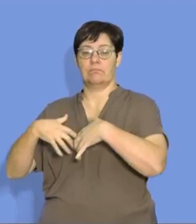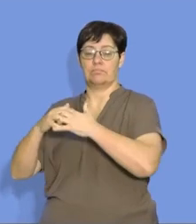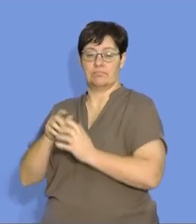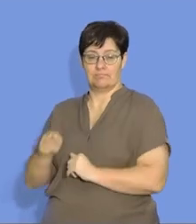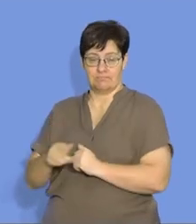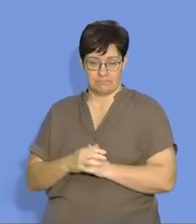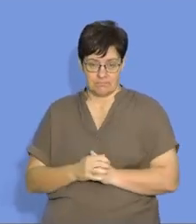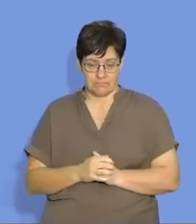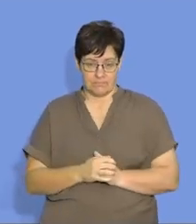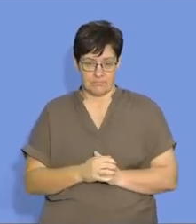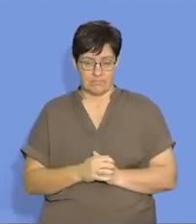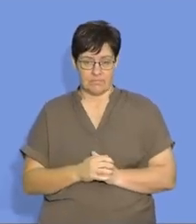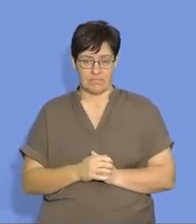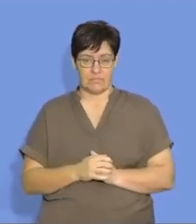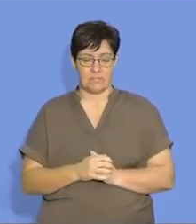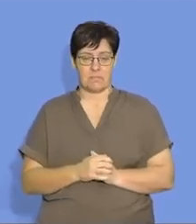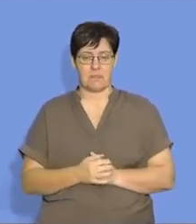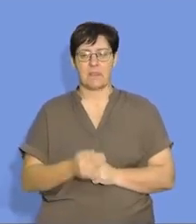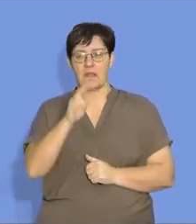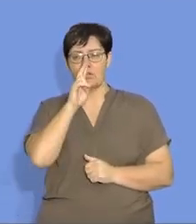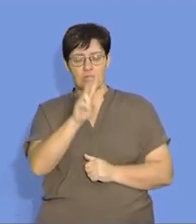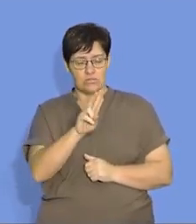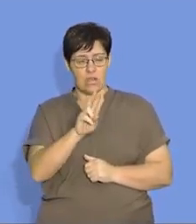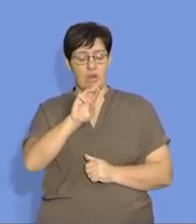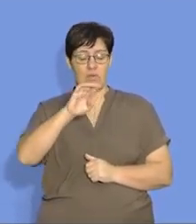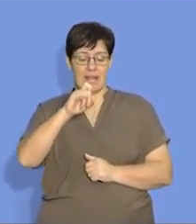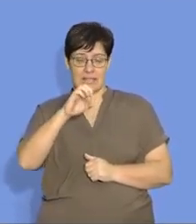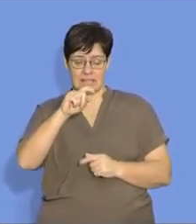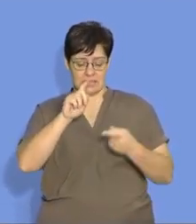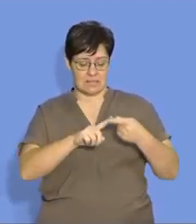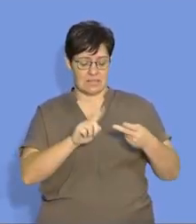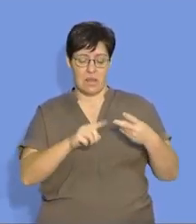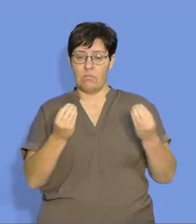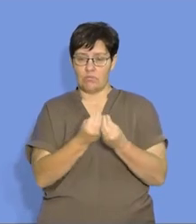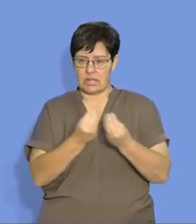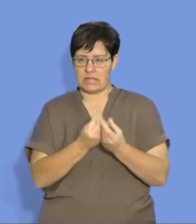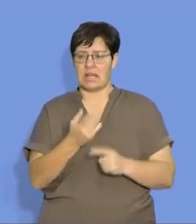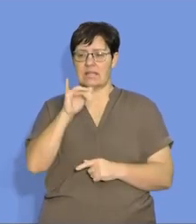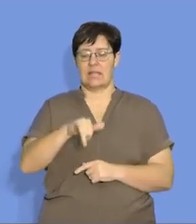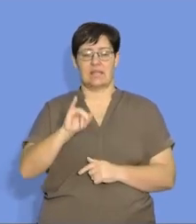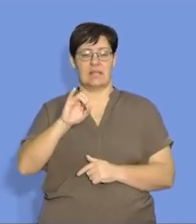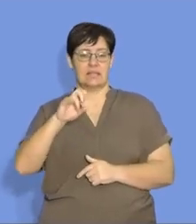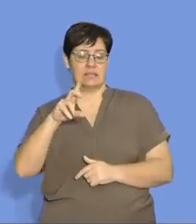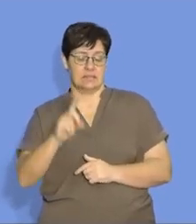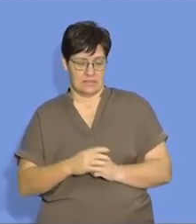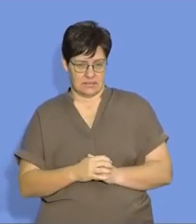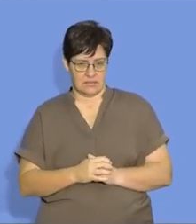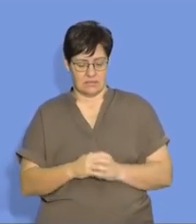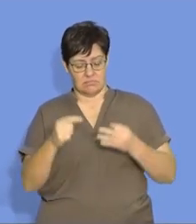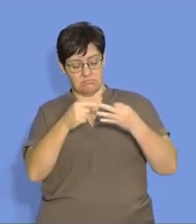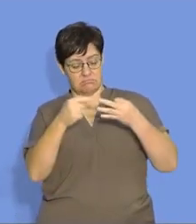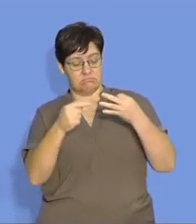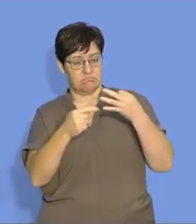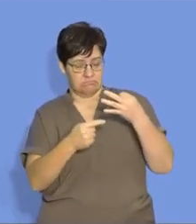substance. So, as I said, we will look at reactants, products, and yield, and these words or